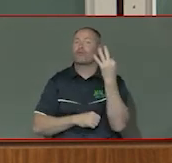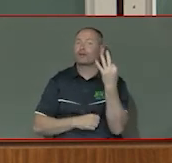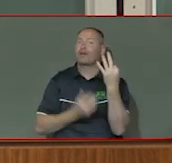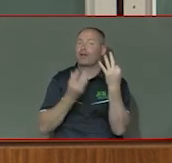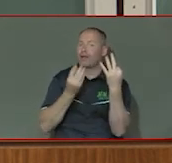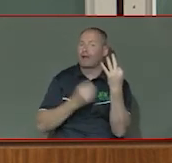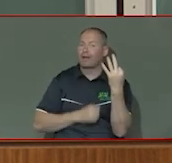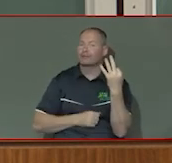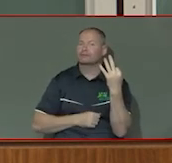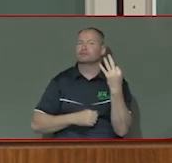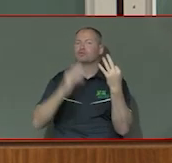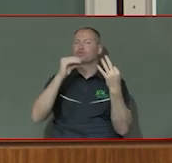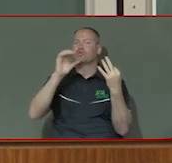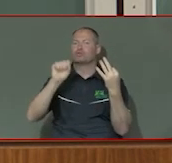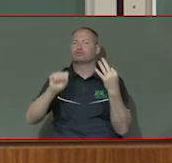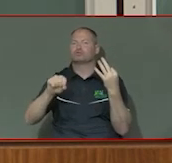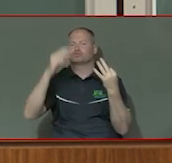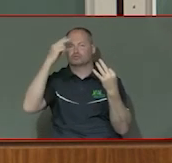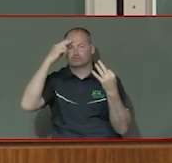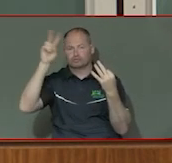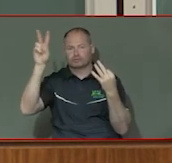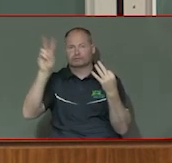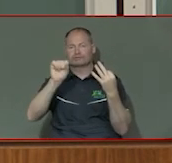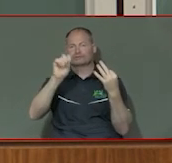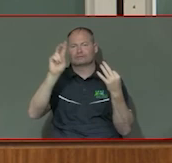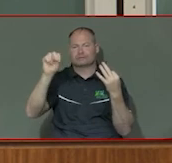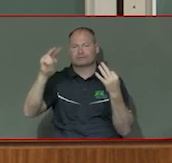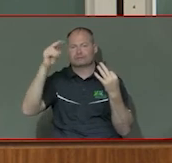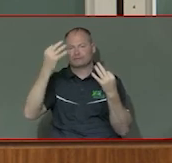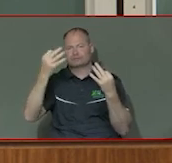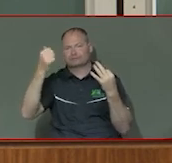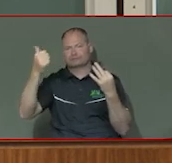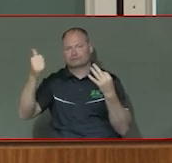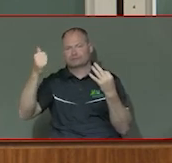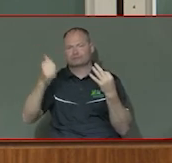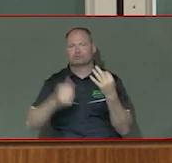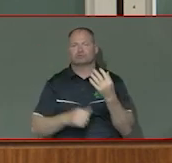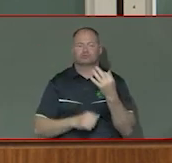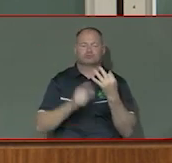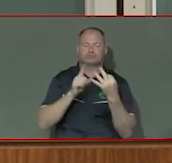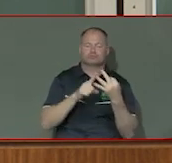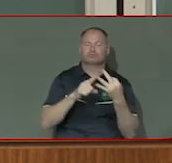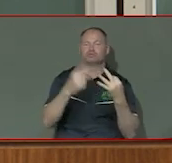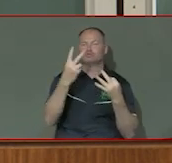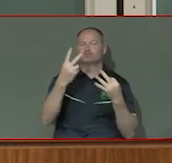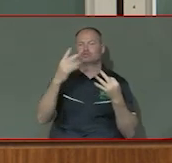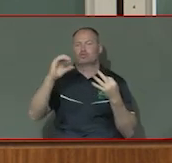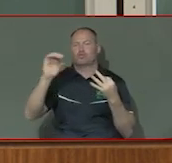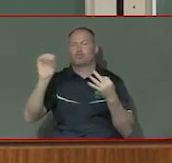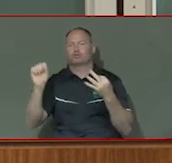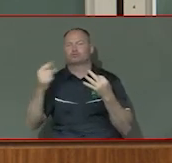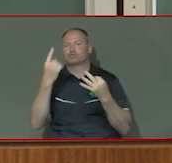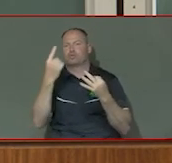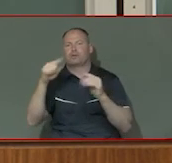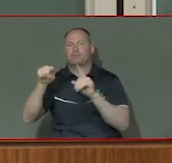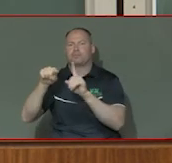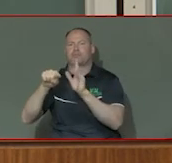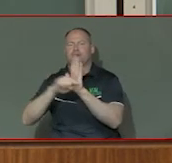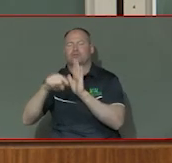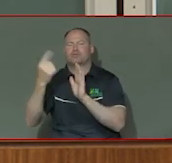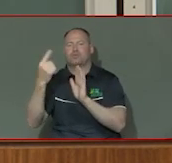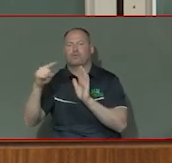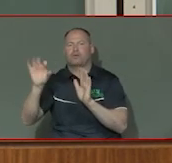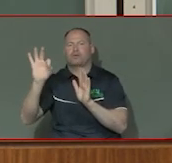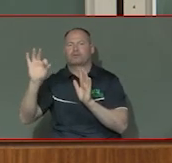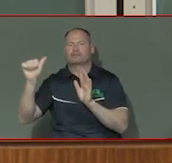It's cos squared 36 degrees minus sine squared of 36 degrees. It's 2 cos squared of 36 degrees minus 1, or 1 minus 2 sine squared of 36